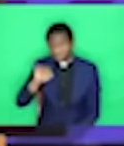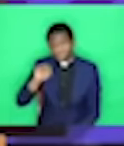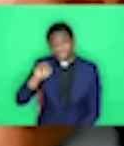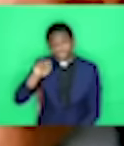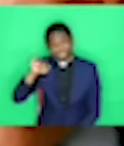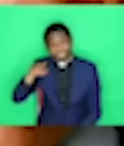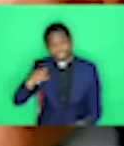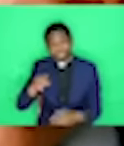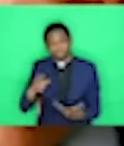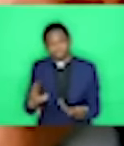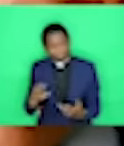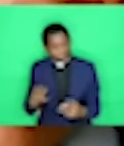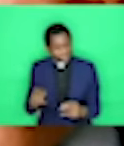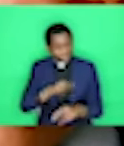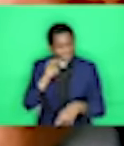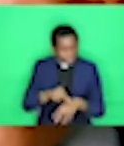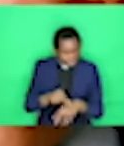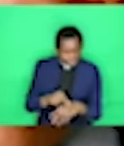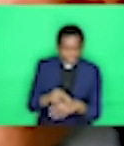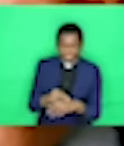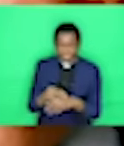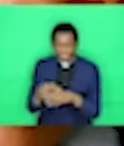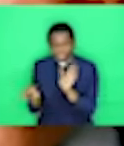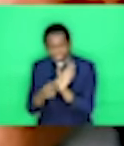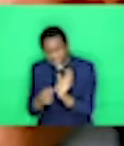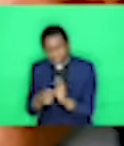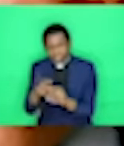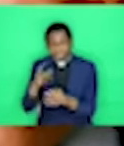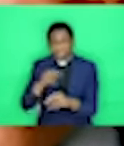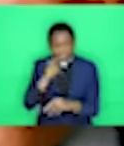National income and national debts.